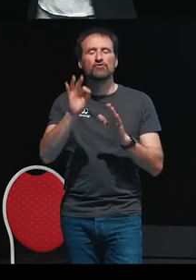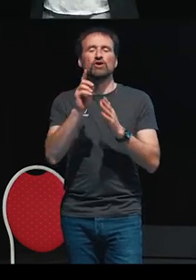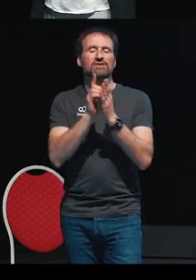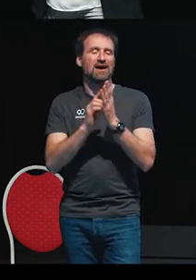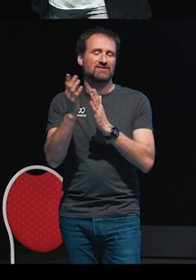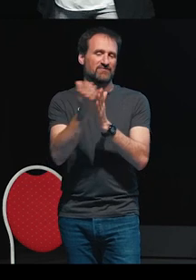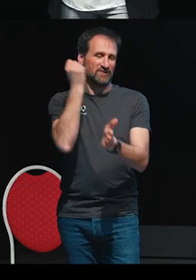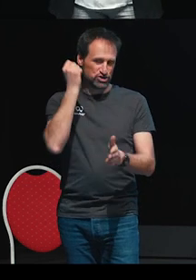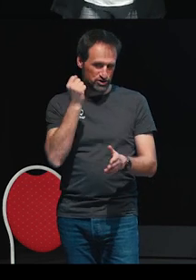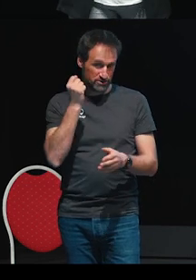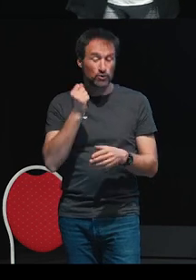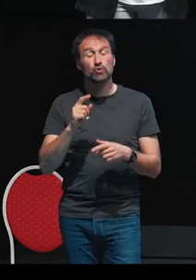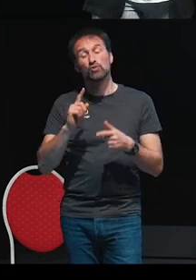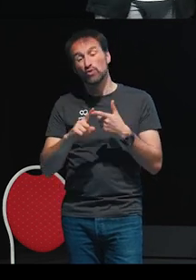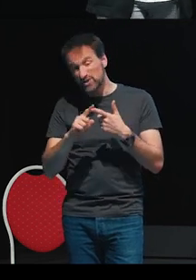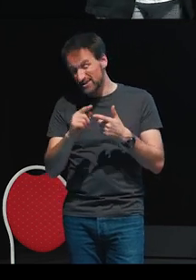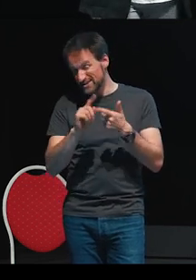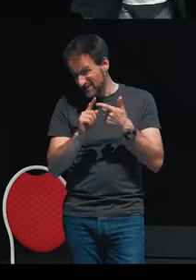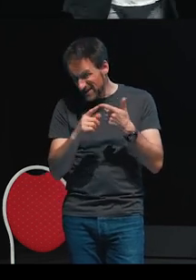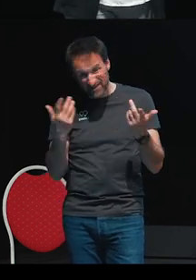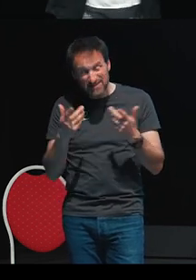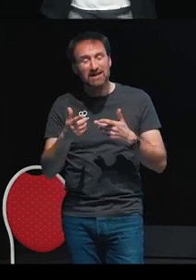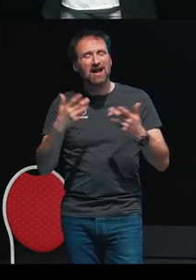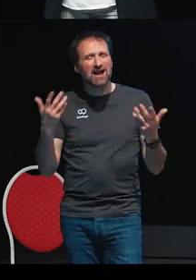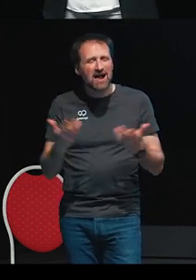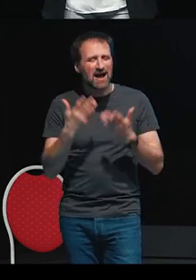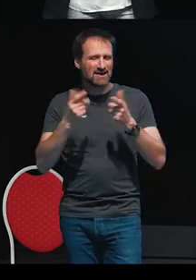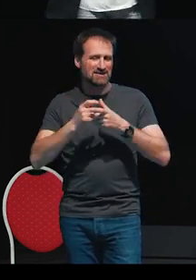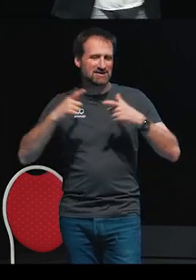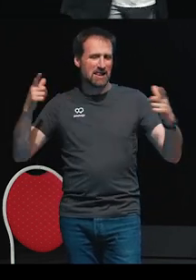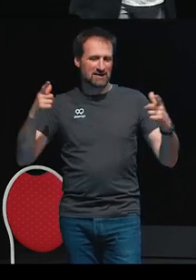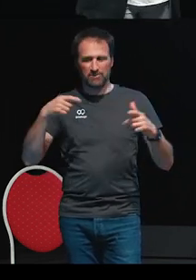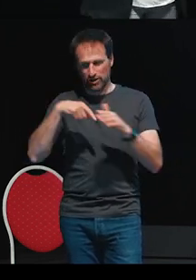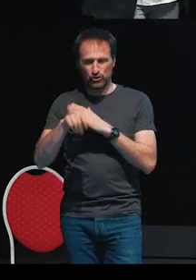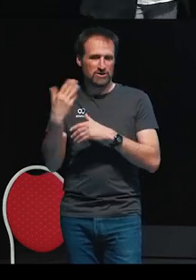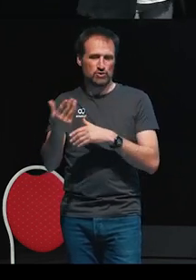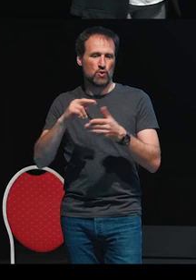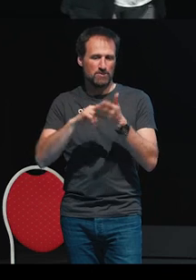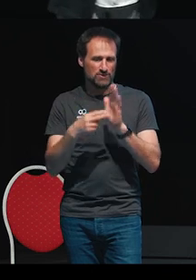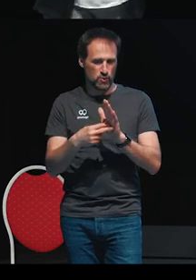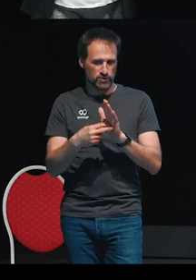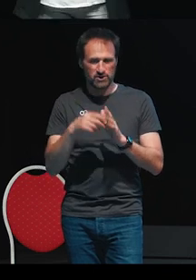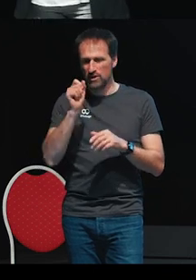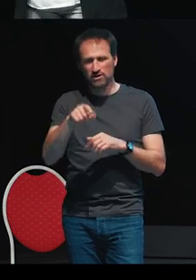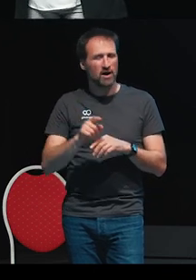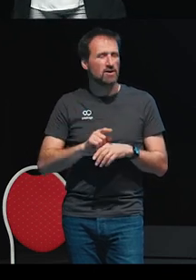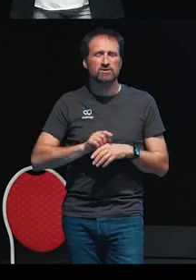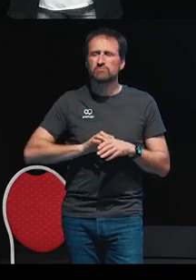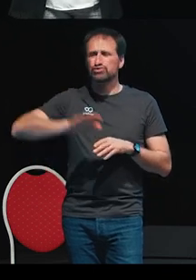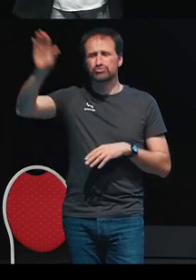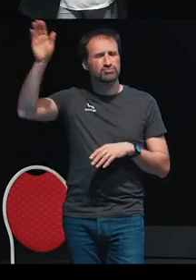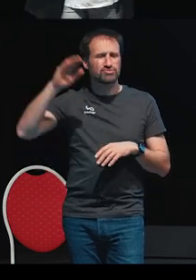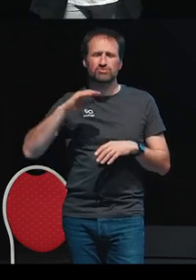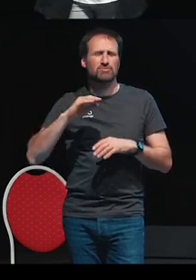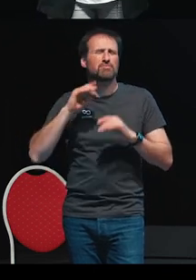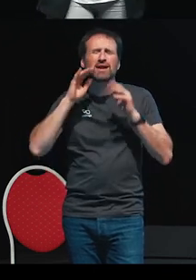really, really, it's much easier to scale in that method. So you can scale up to millions of